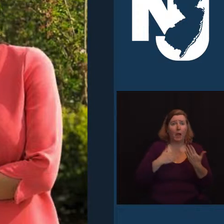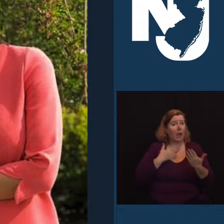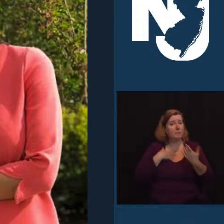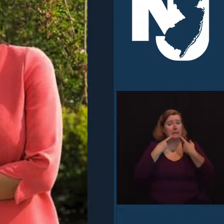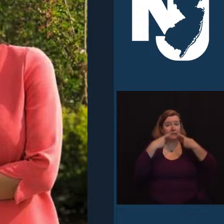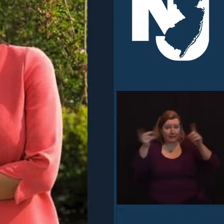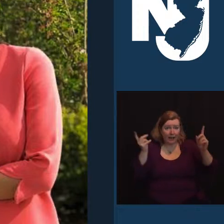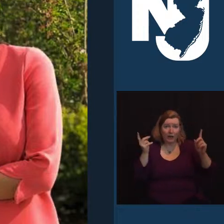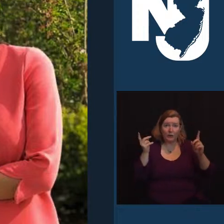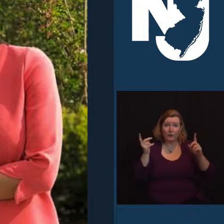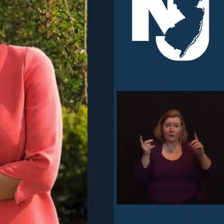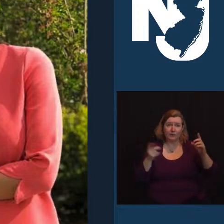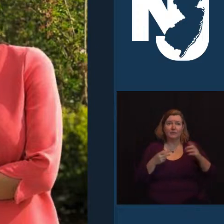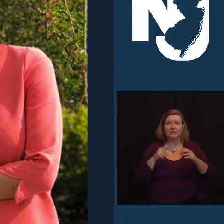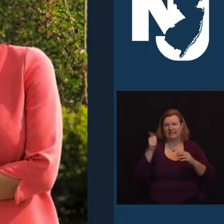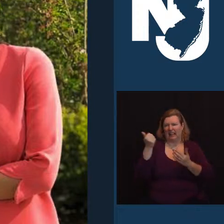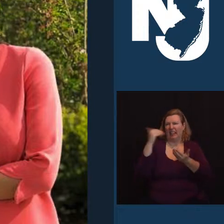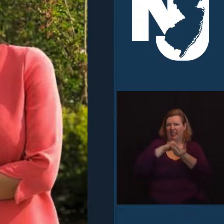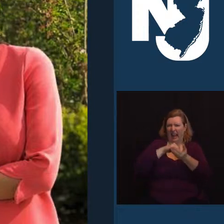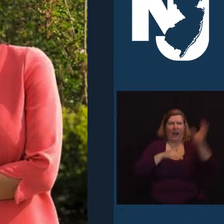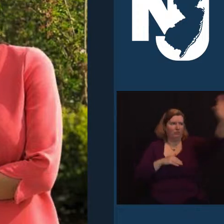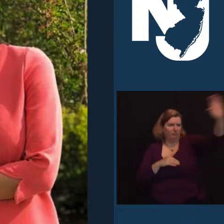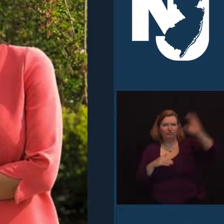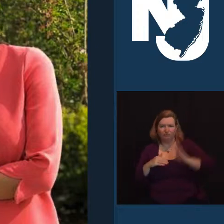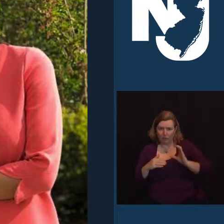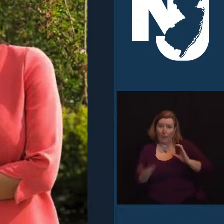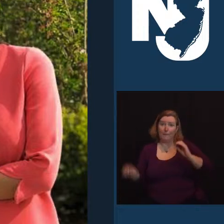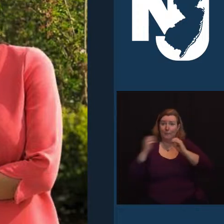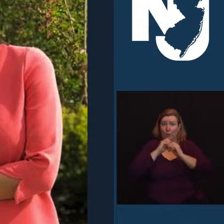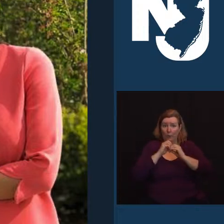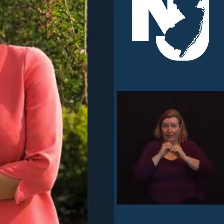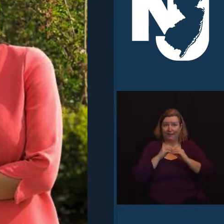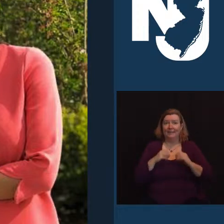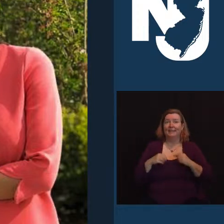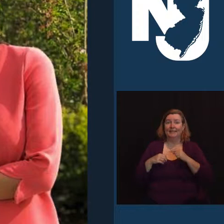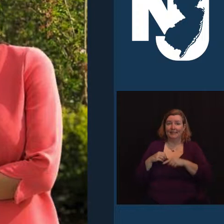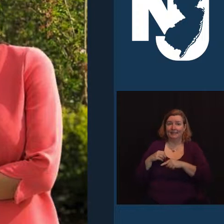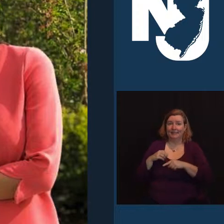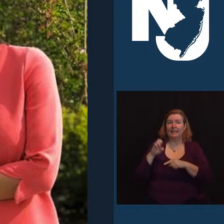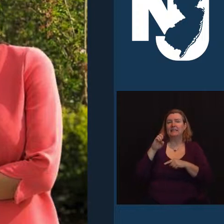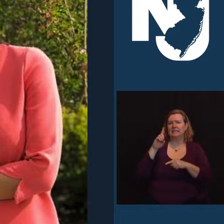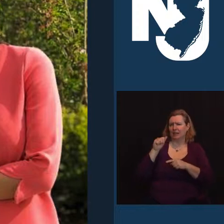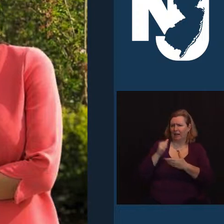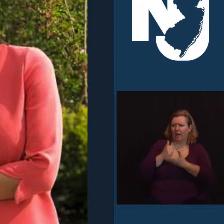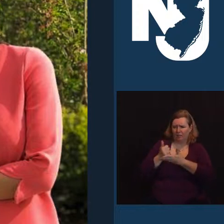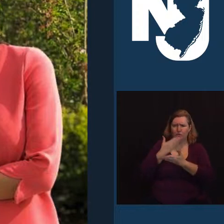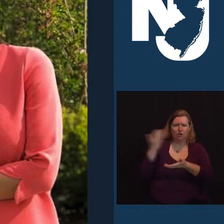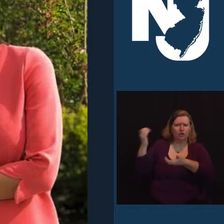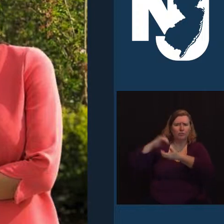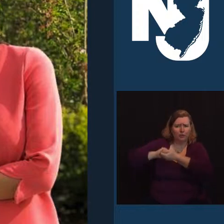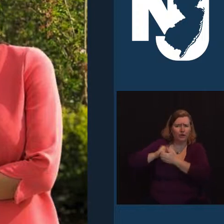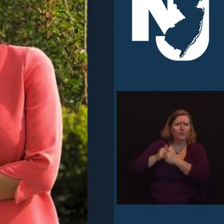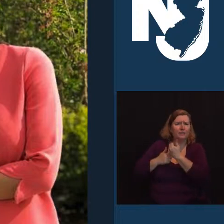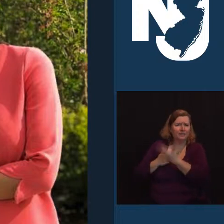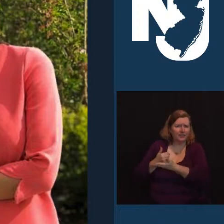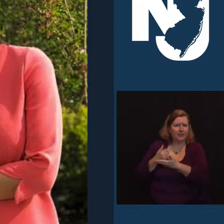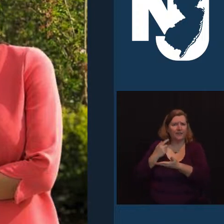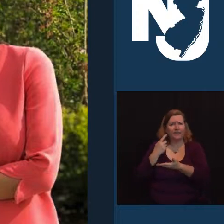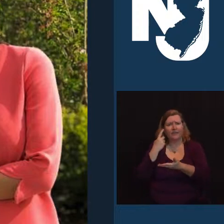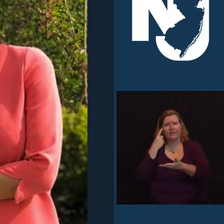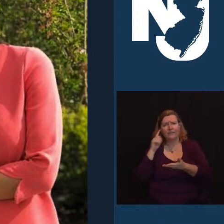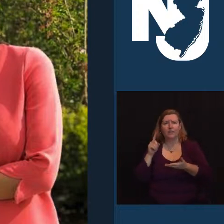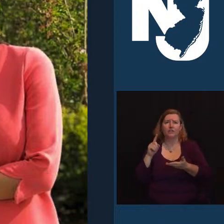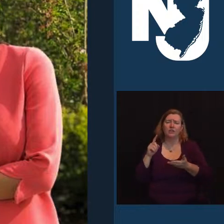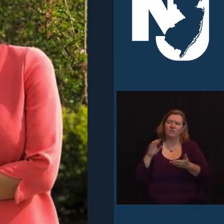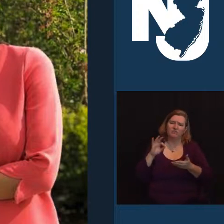Friday, Coalition Equity has found a great partner in helping to provide access to fresh, healthy, and nutritious foods for